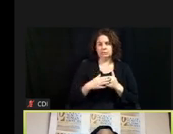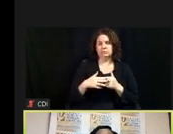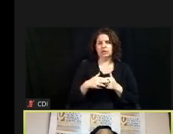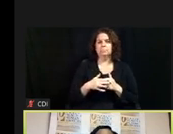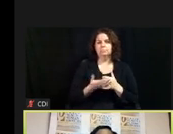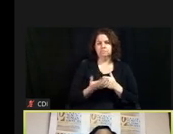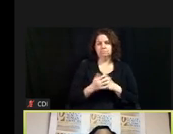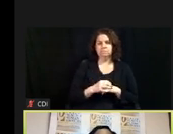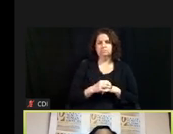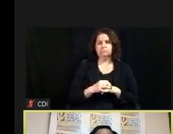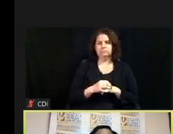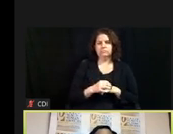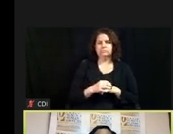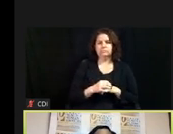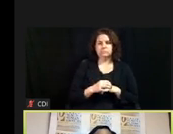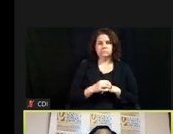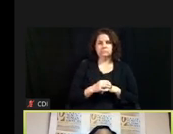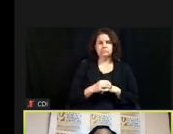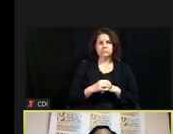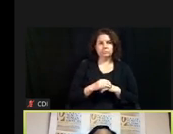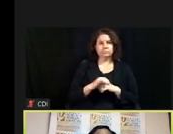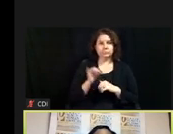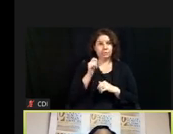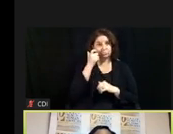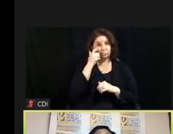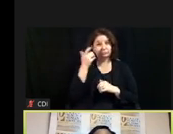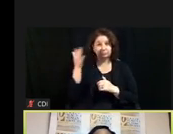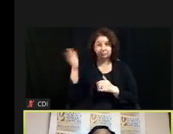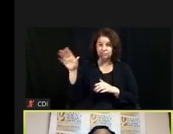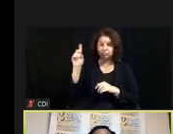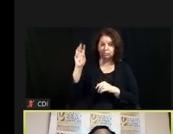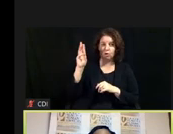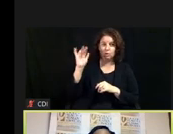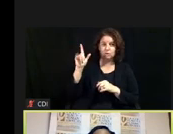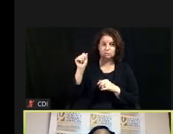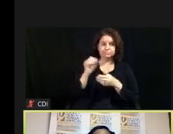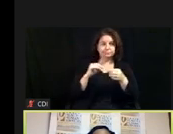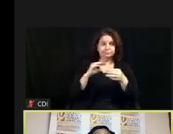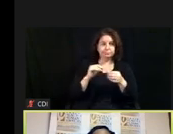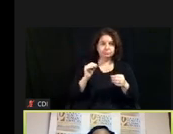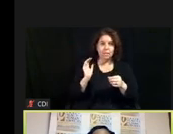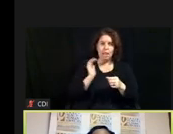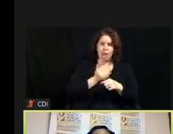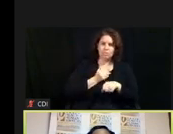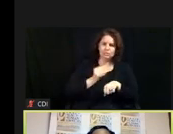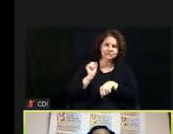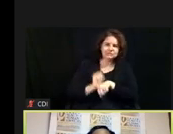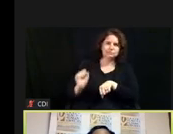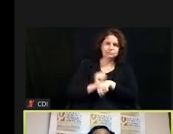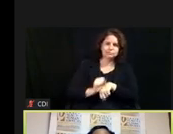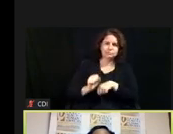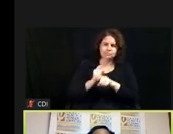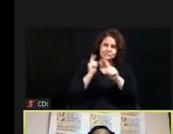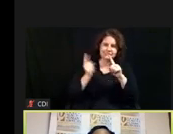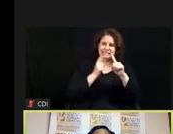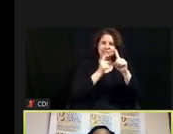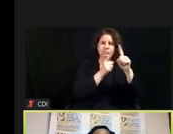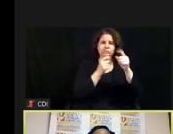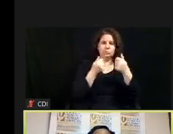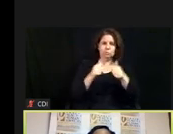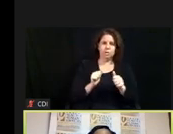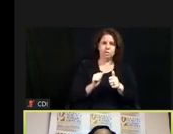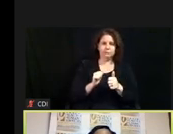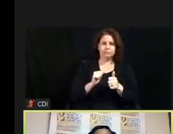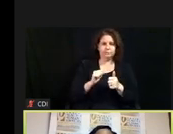And as you all have just heard, because of our deep mission in Health and Human Services,